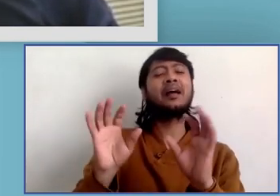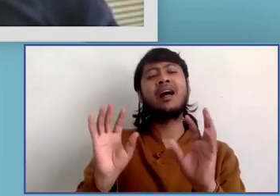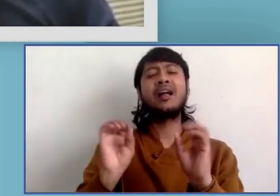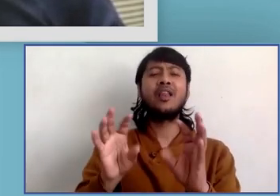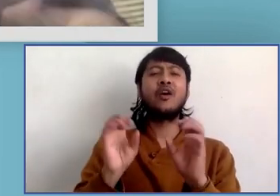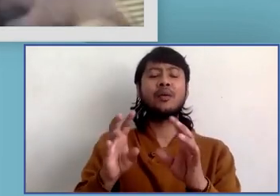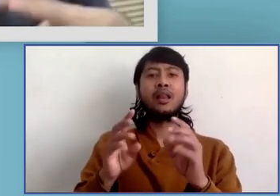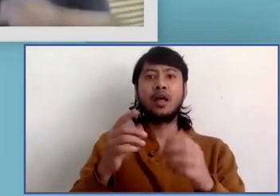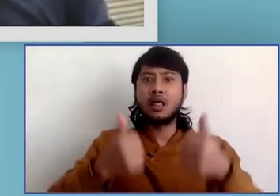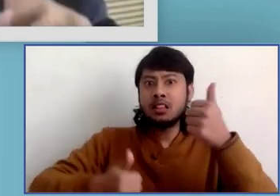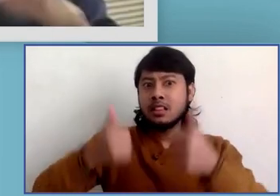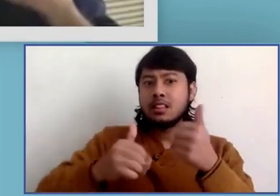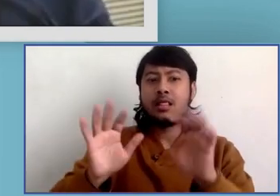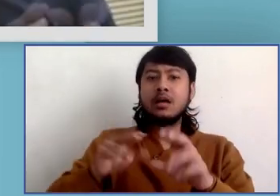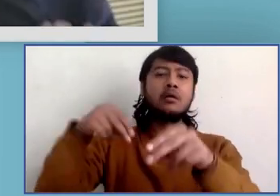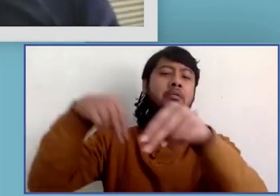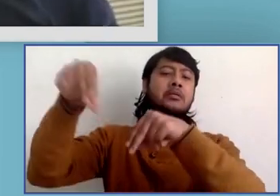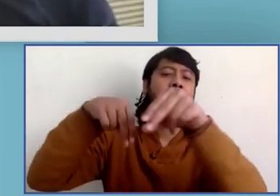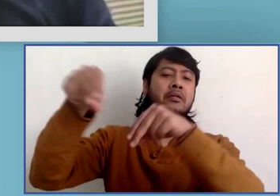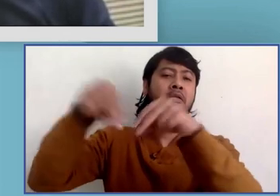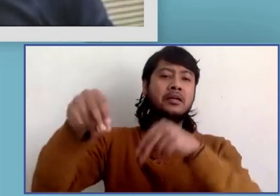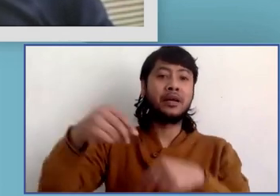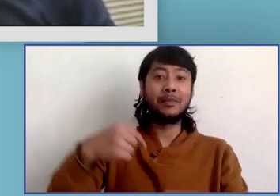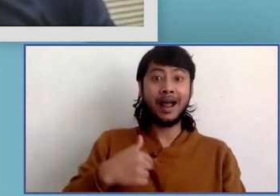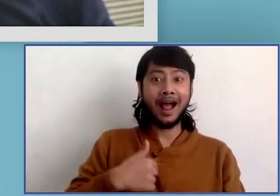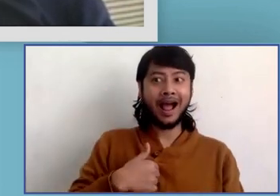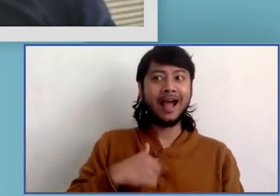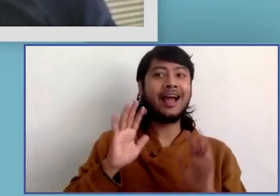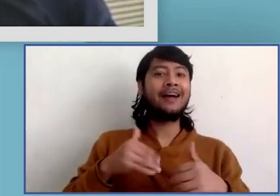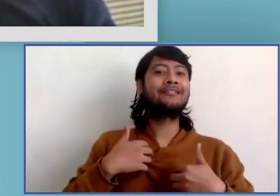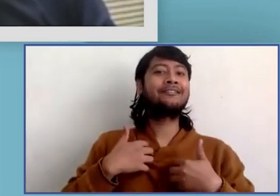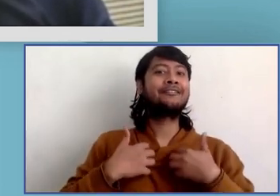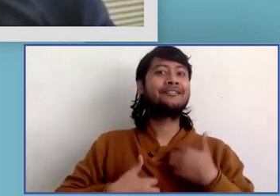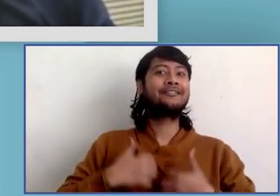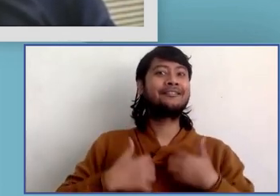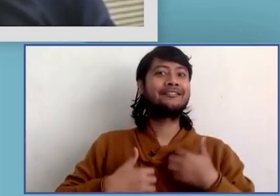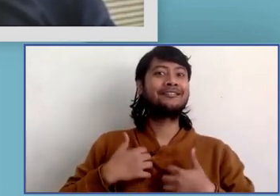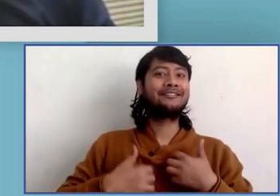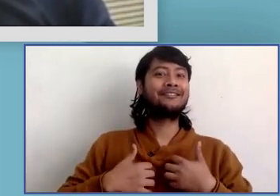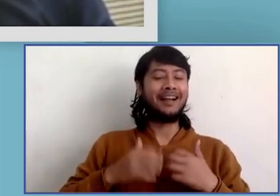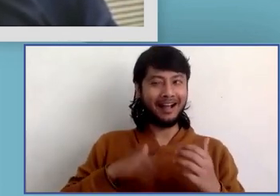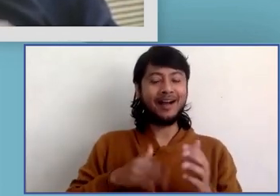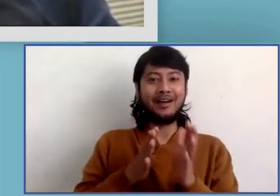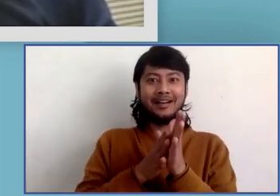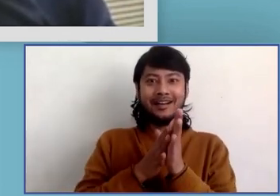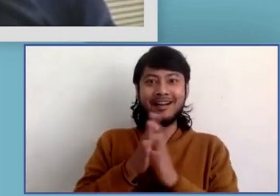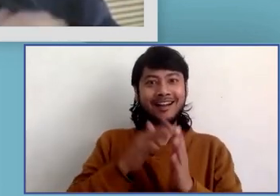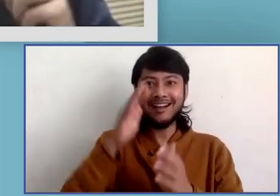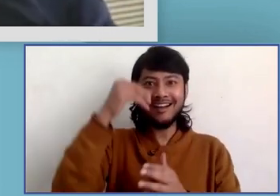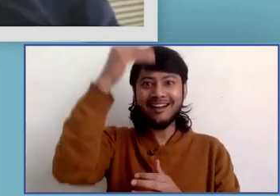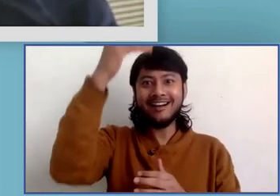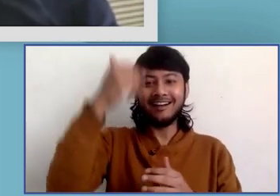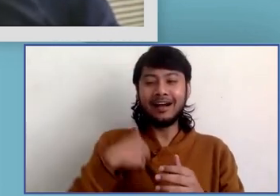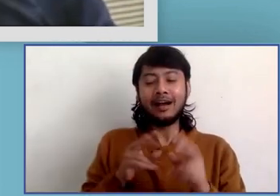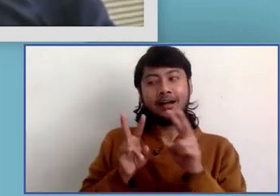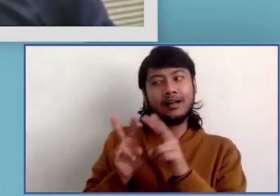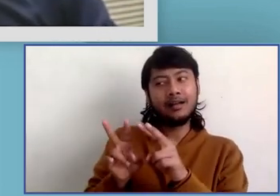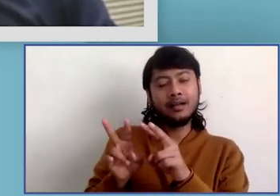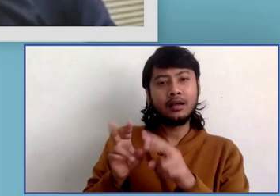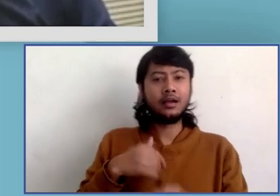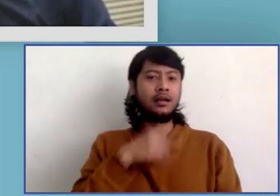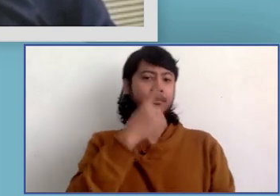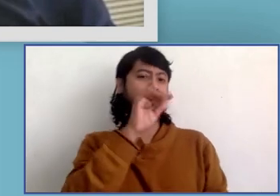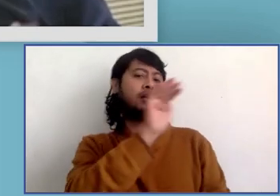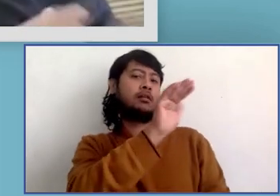game. But you know, the youngest one always wants to do whatever the others are doing. So I immediately went to my mother and said, "You have to teach me how to